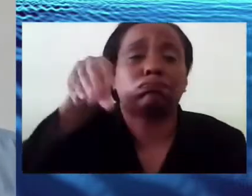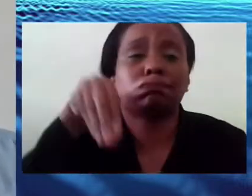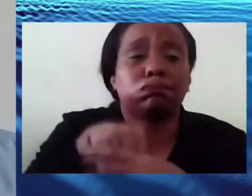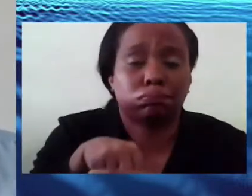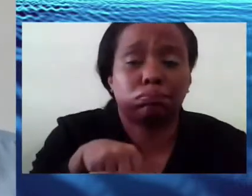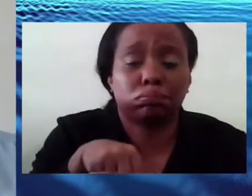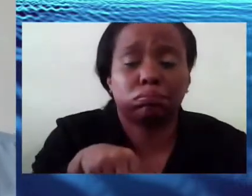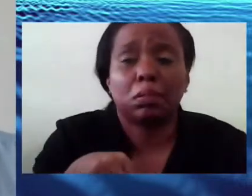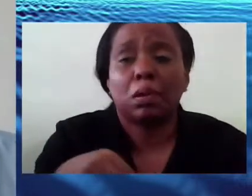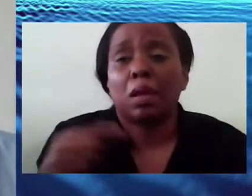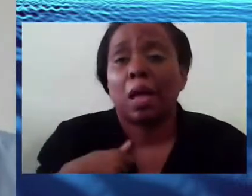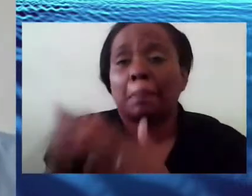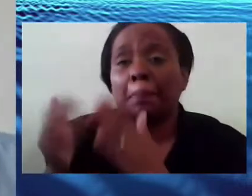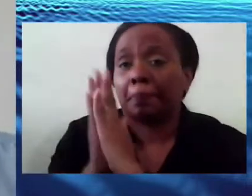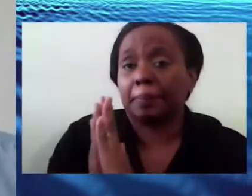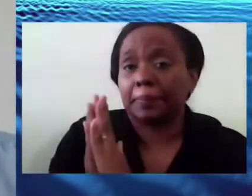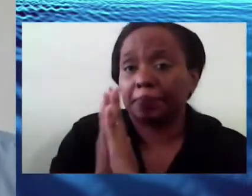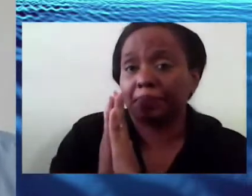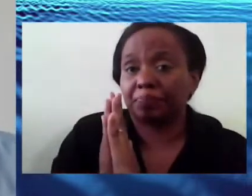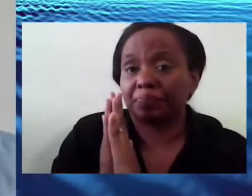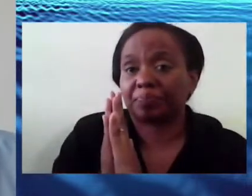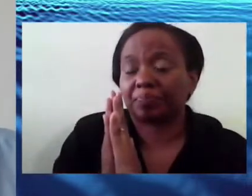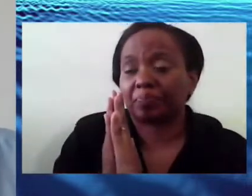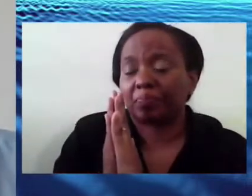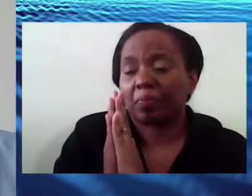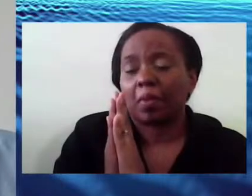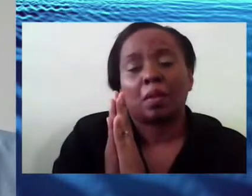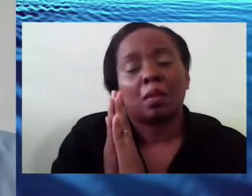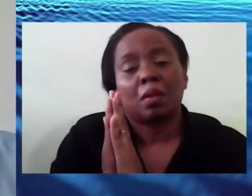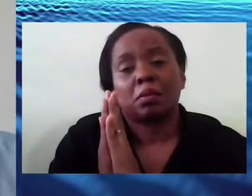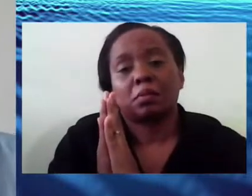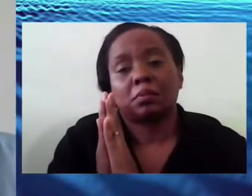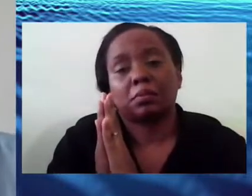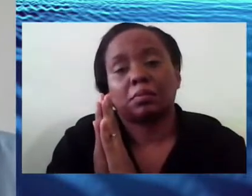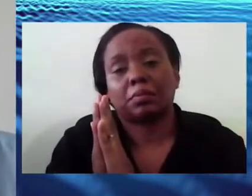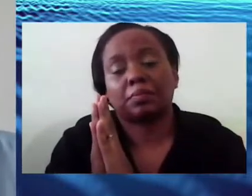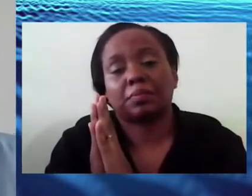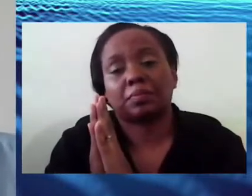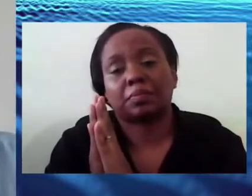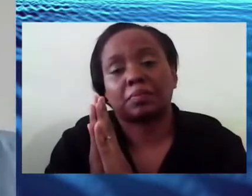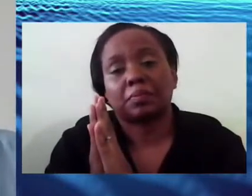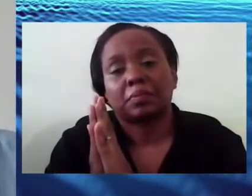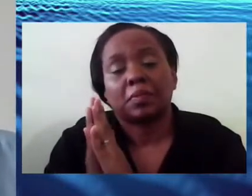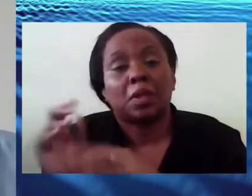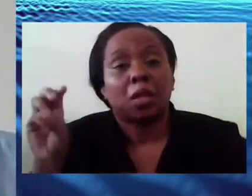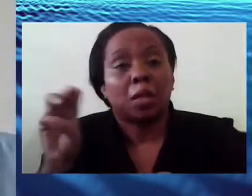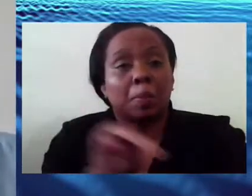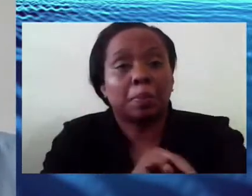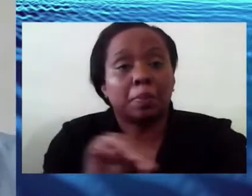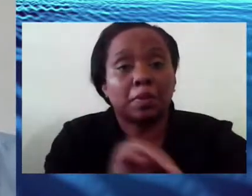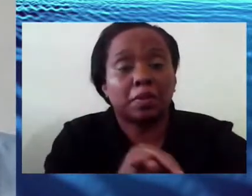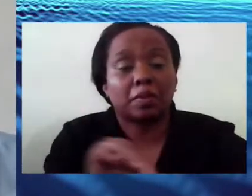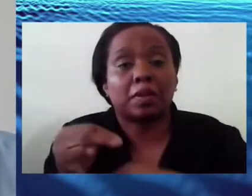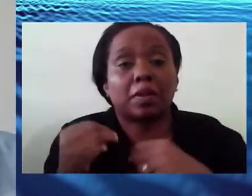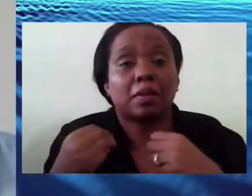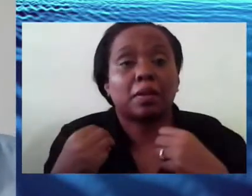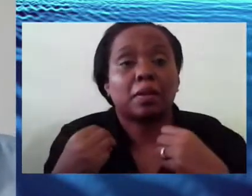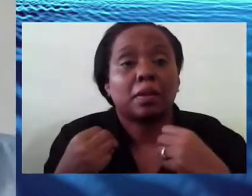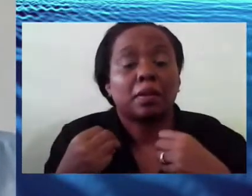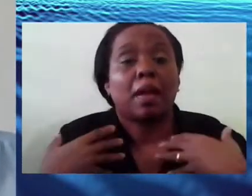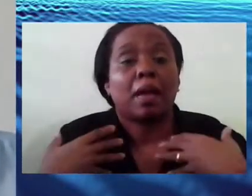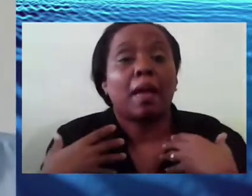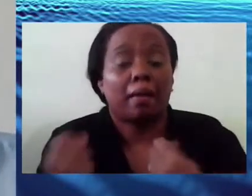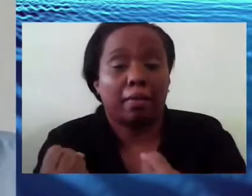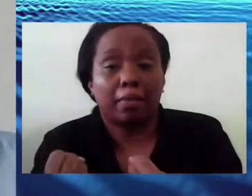make the appeal because we've always stated that the ministry, in spite of all of its efforts, in spite of the